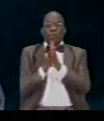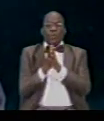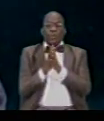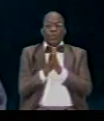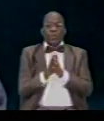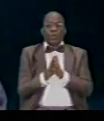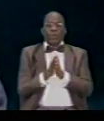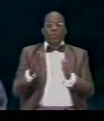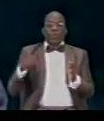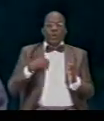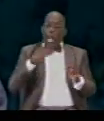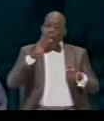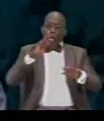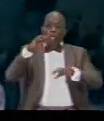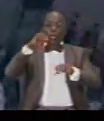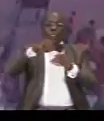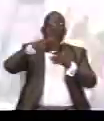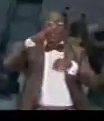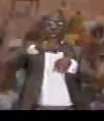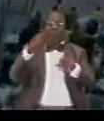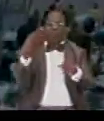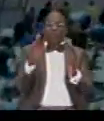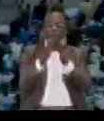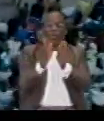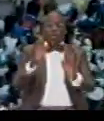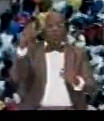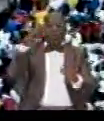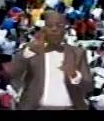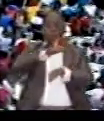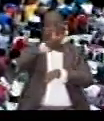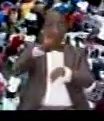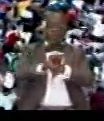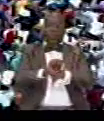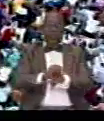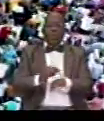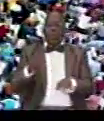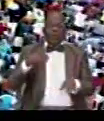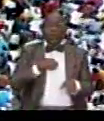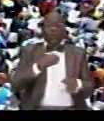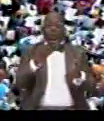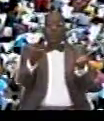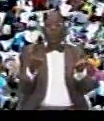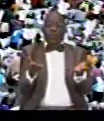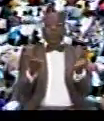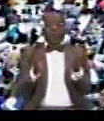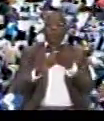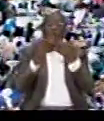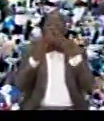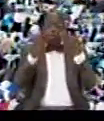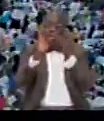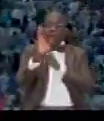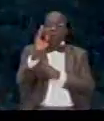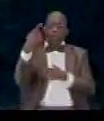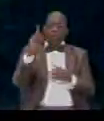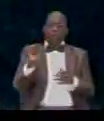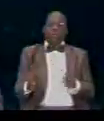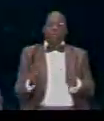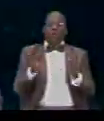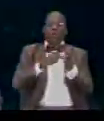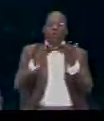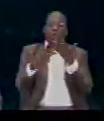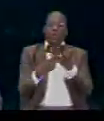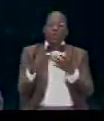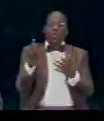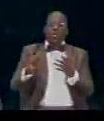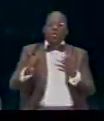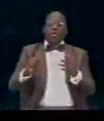session of prayer for the nations. We want to thank God for the global inception of GCK. The global introduction